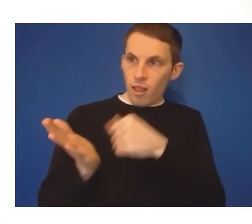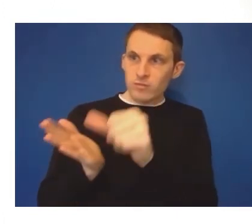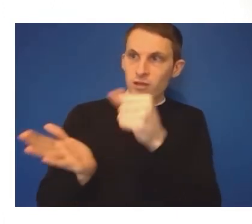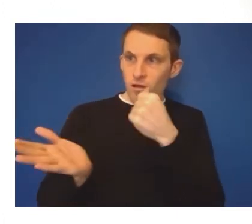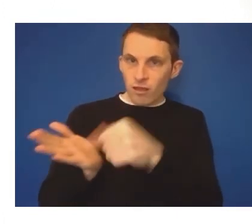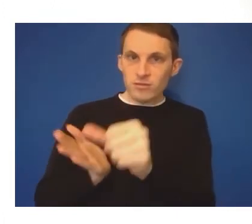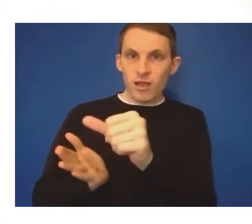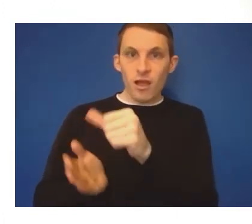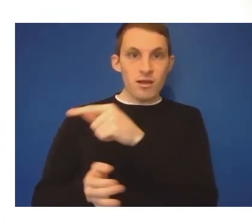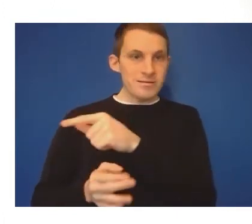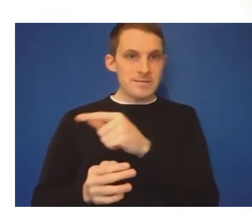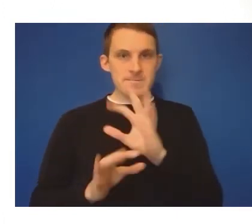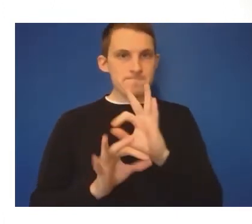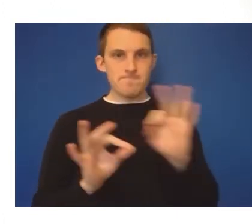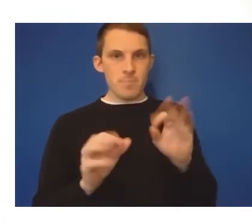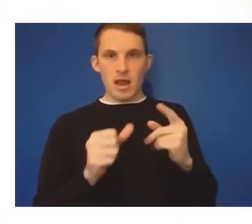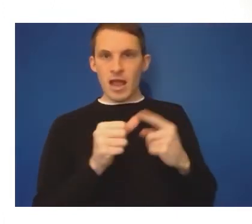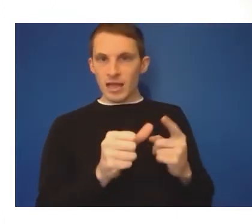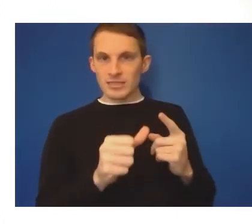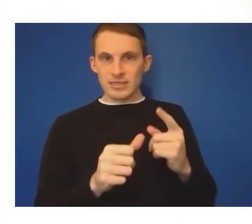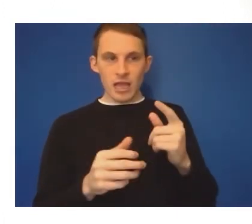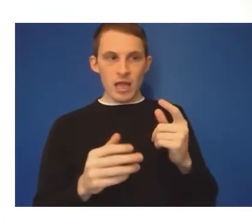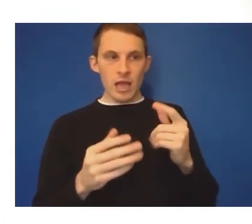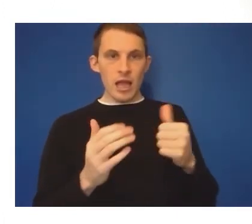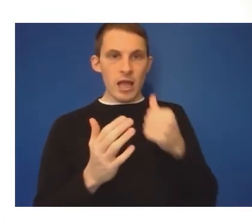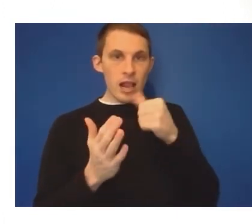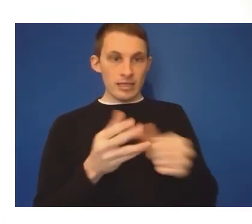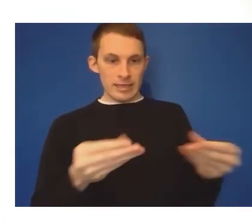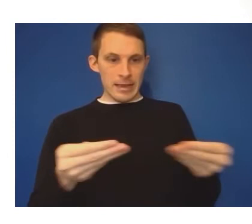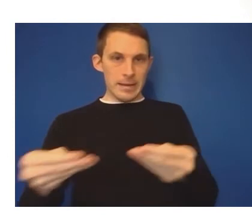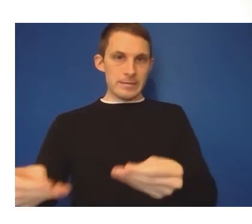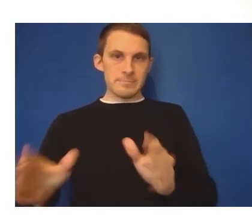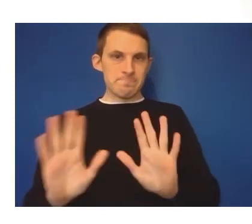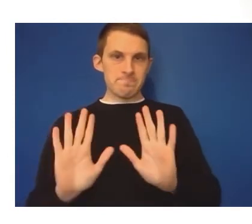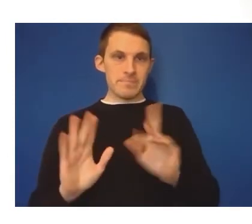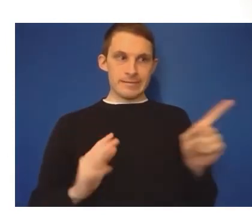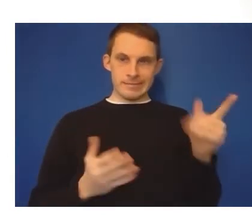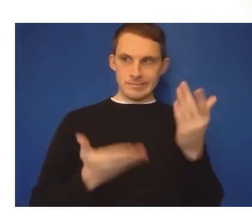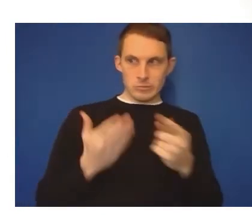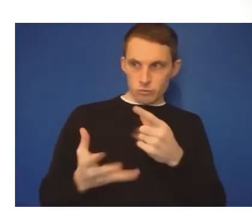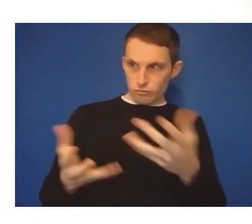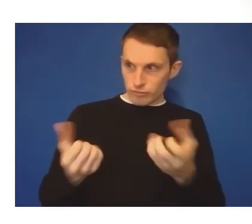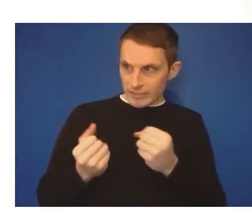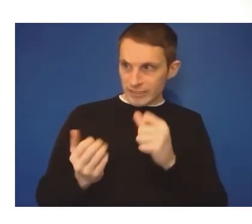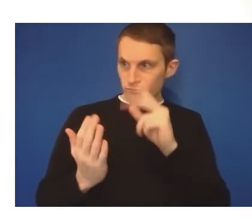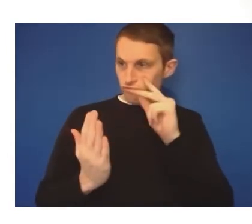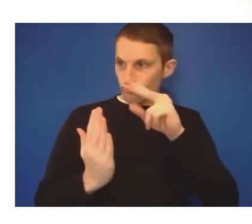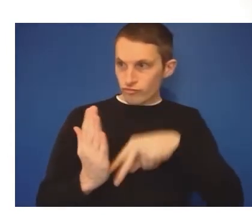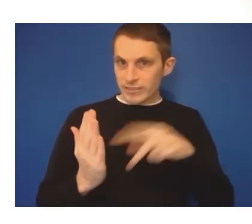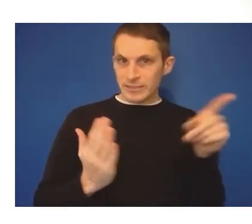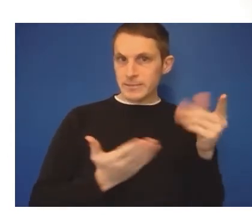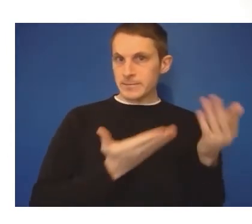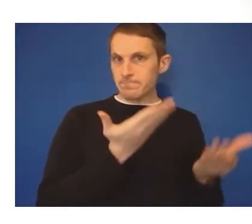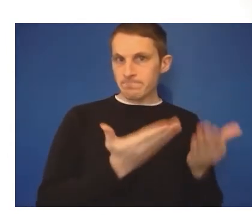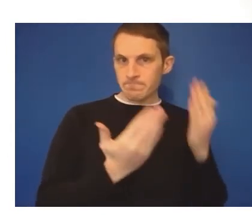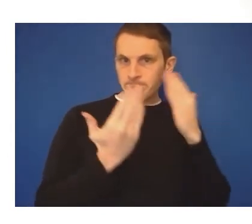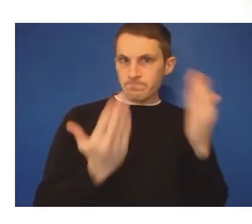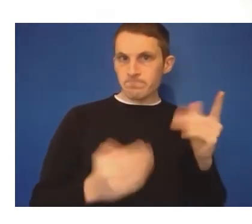phone calls and his water company is not sure he received the letters. And so then